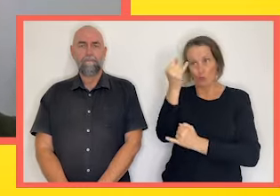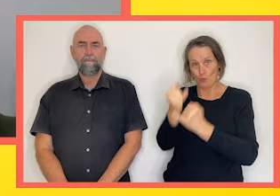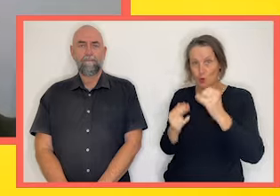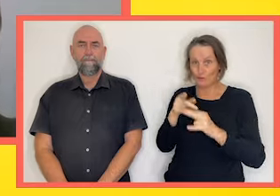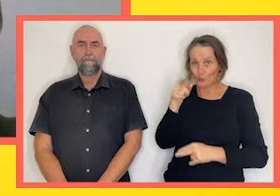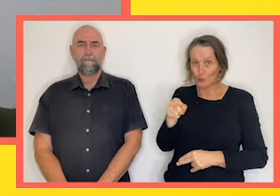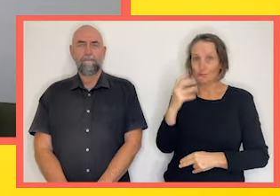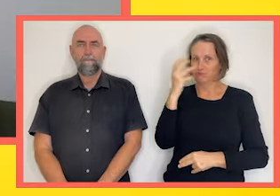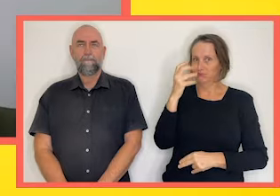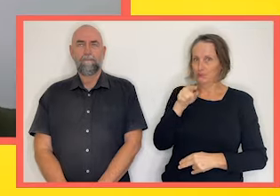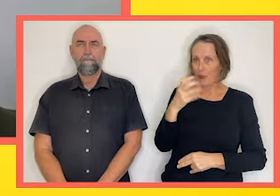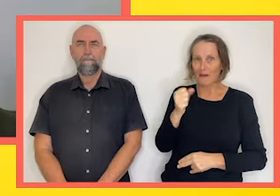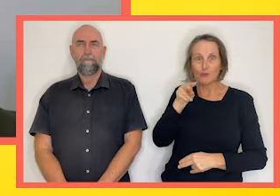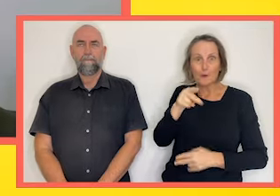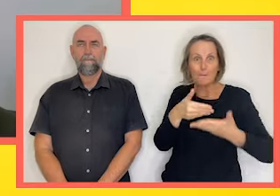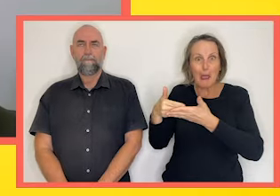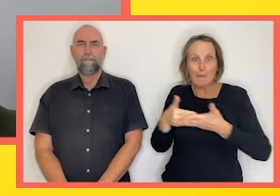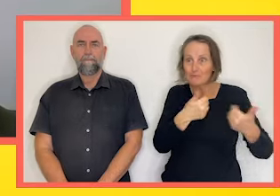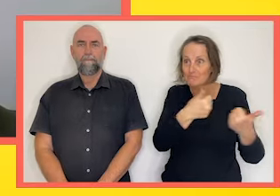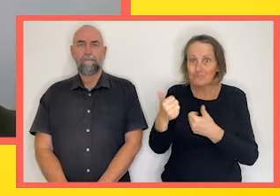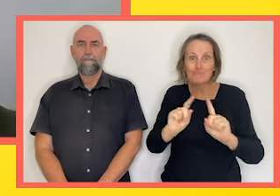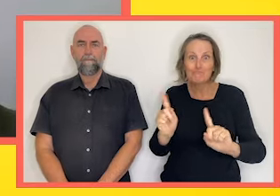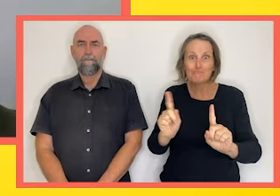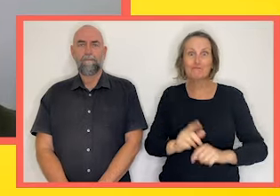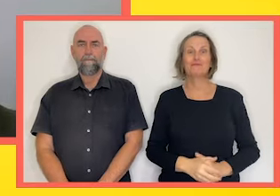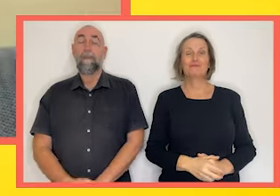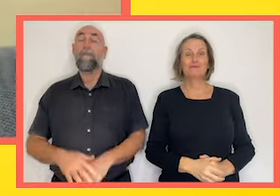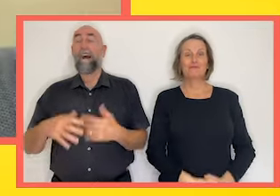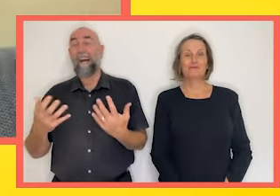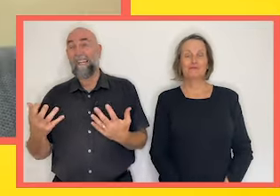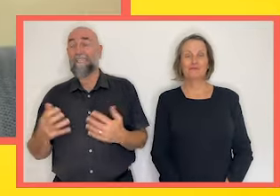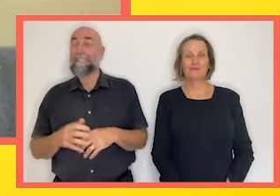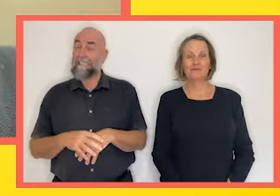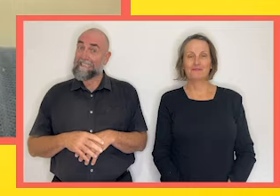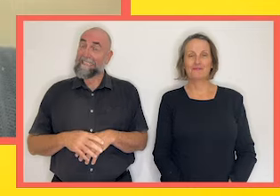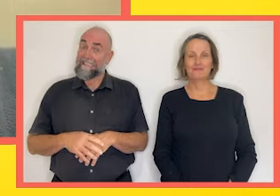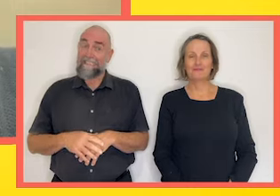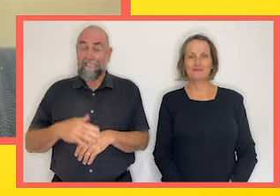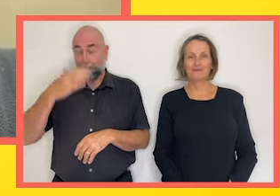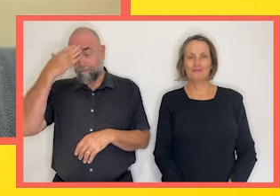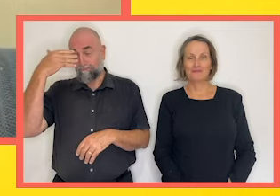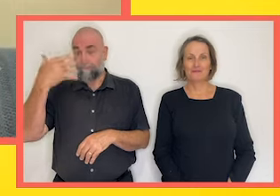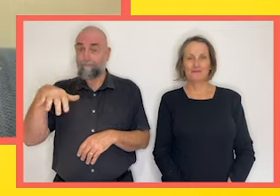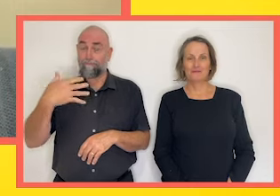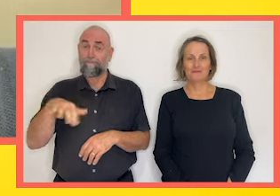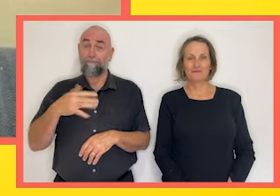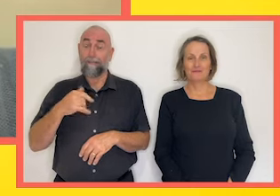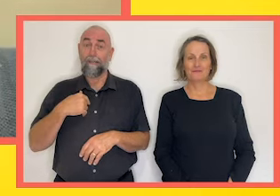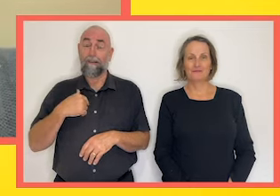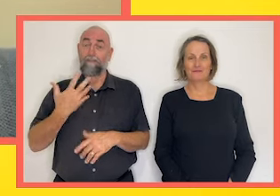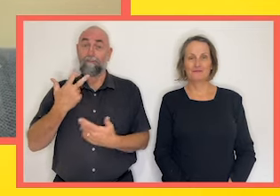you. How are you going, and how are those twins going, Kurt? Well, I think you've got to hear it to believe